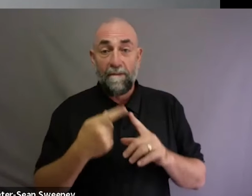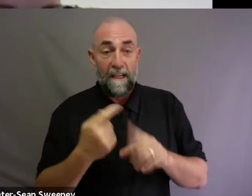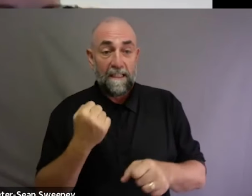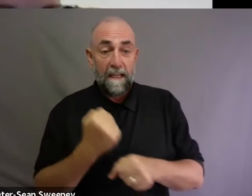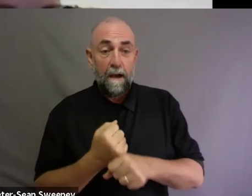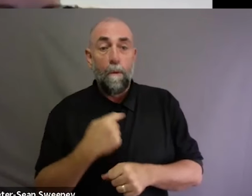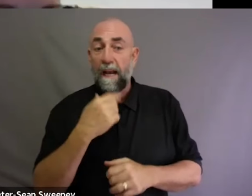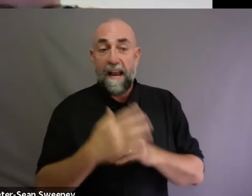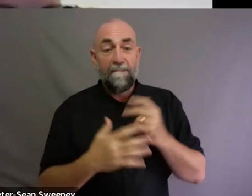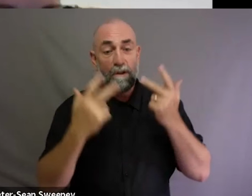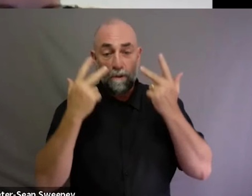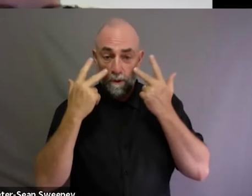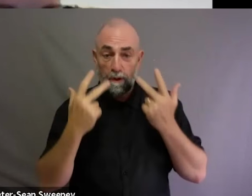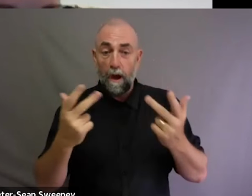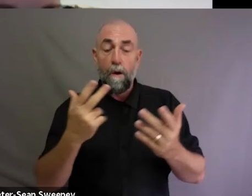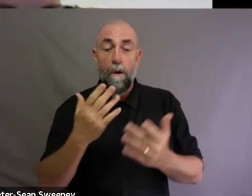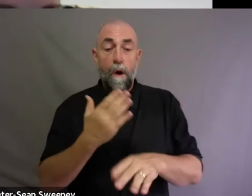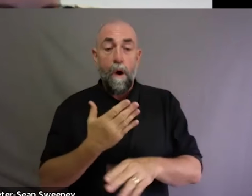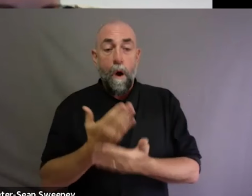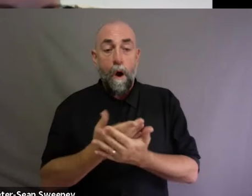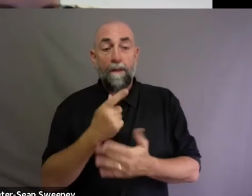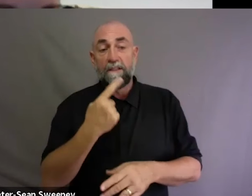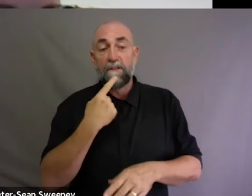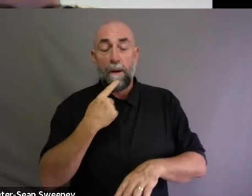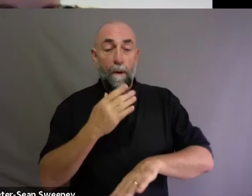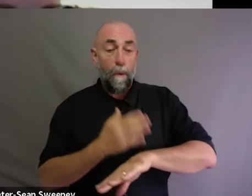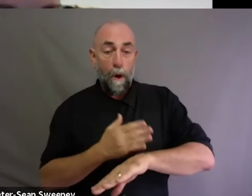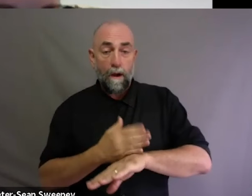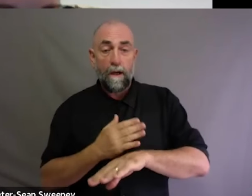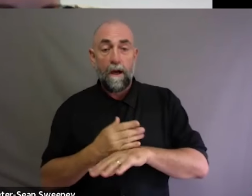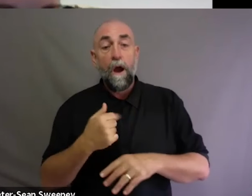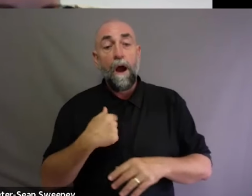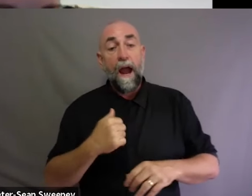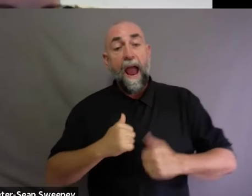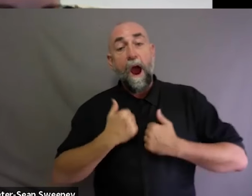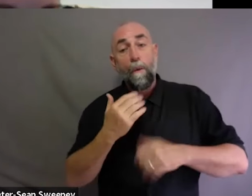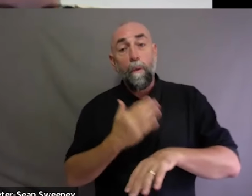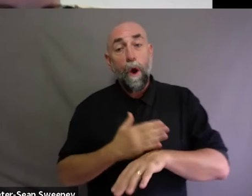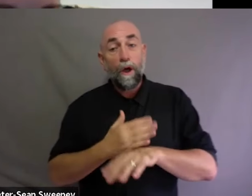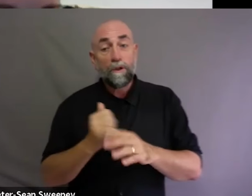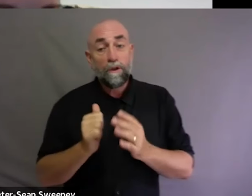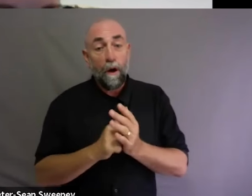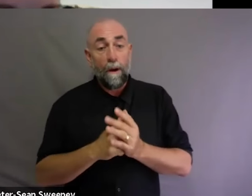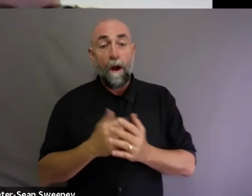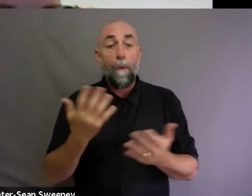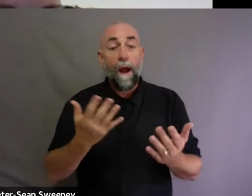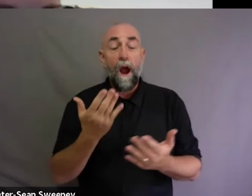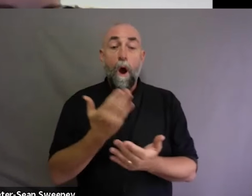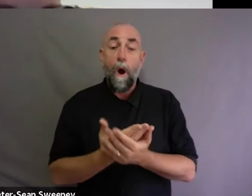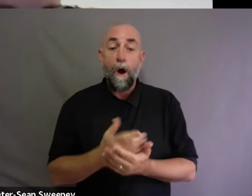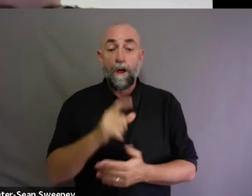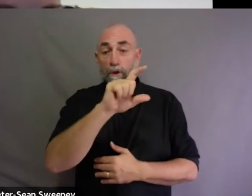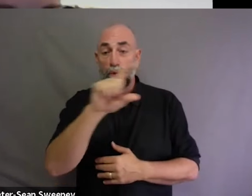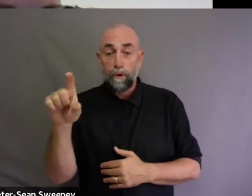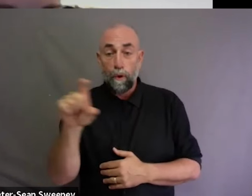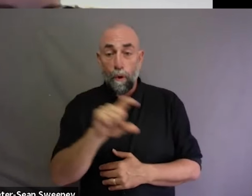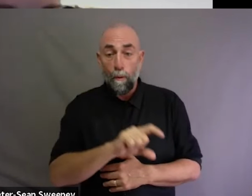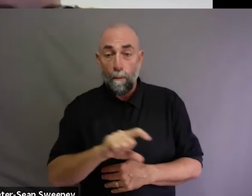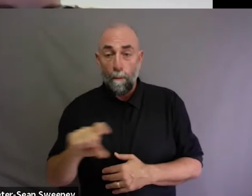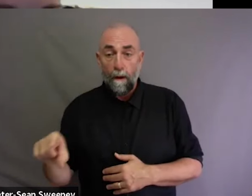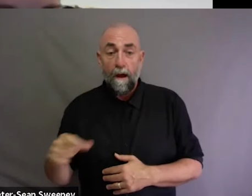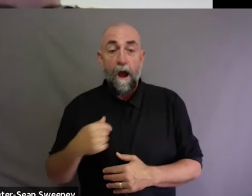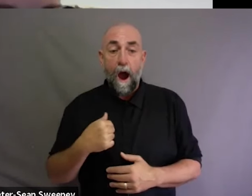never shown on the work. We had to run our workshops on Zoom. So you can see me having lots of fun with